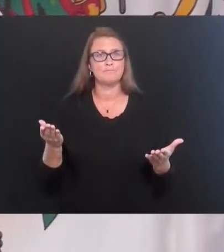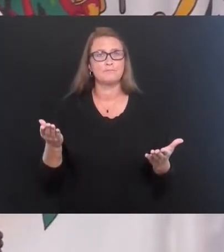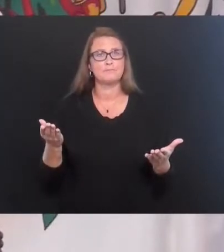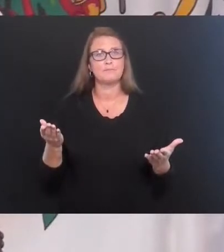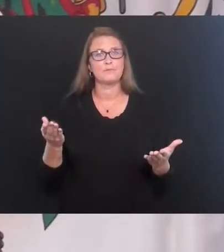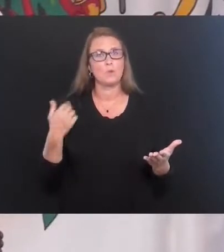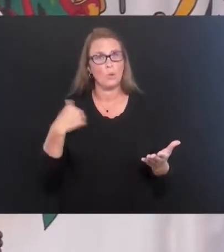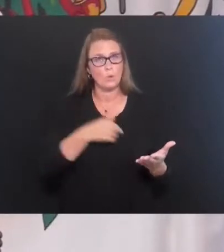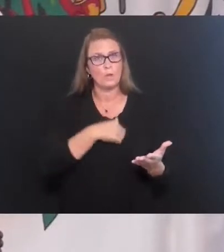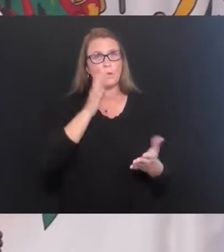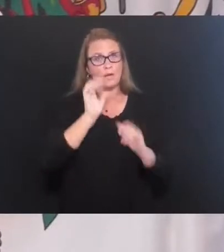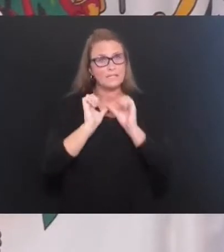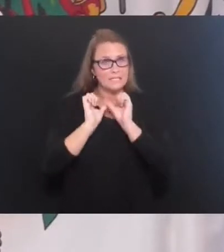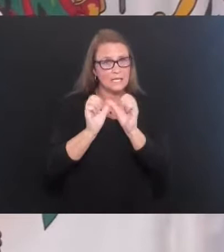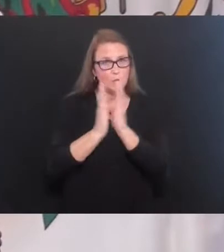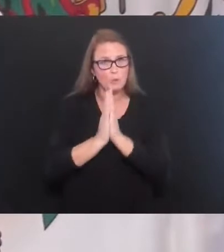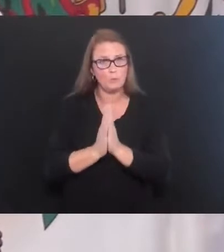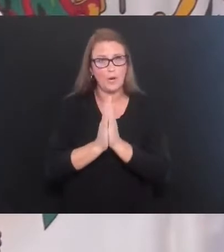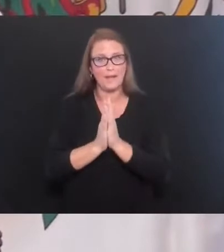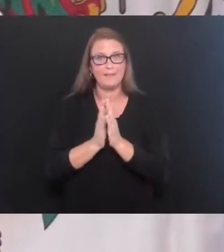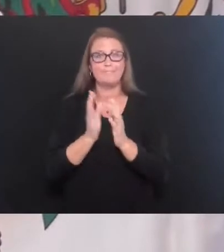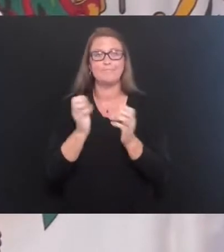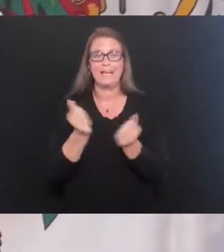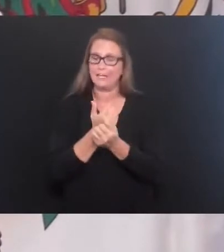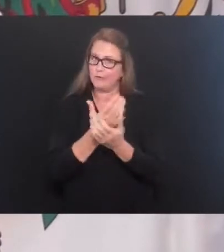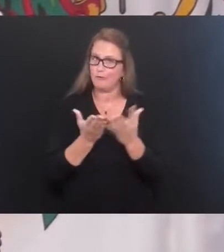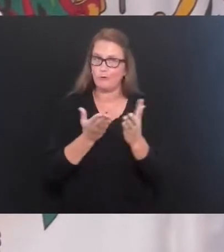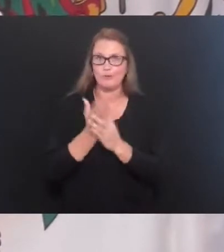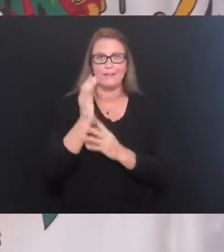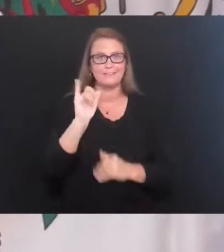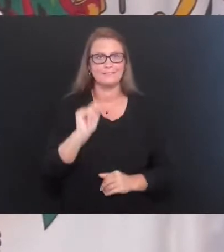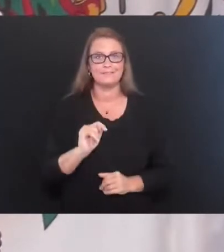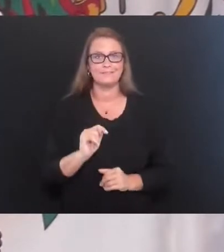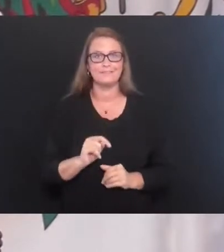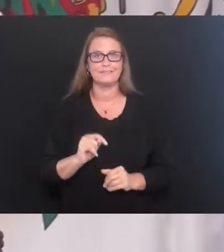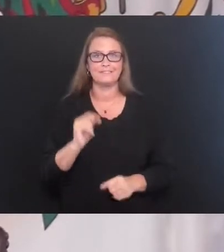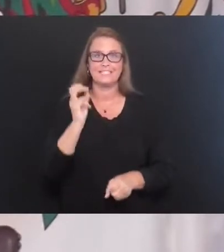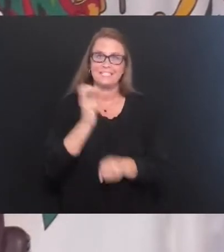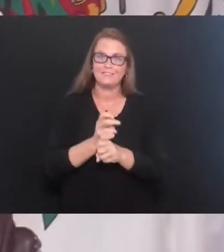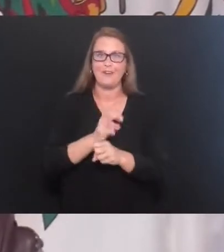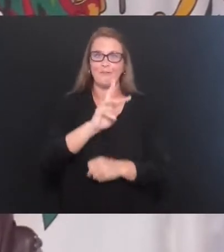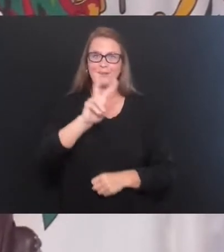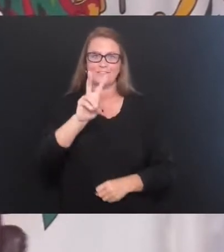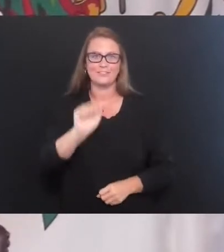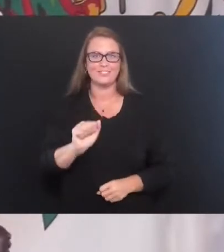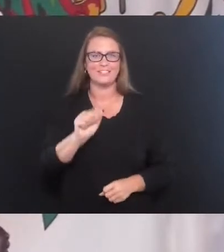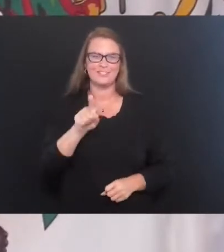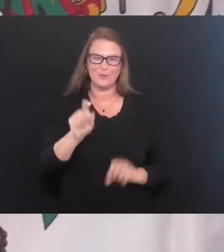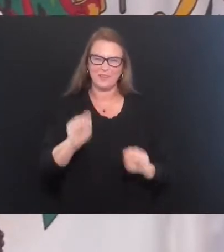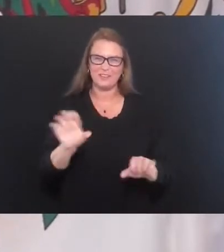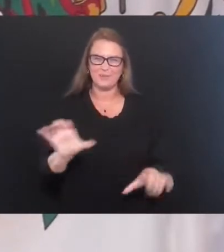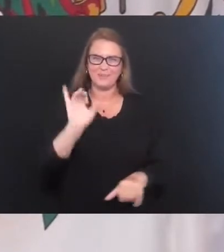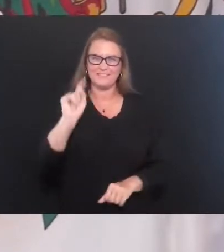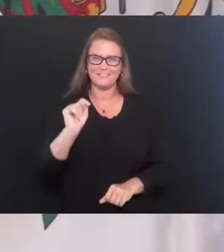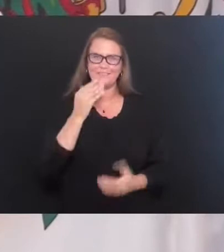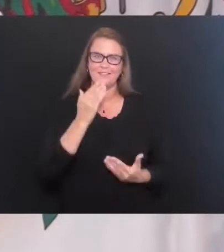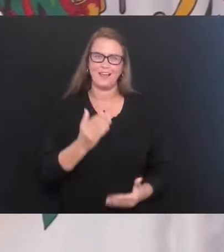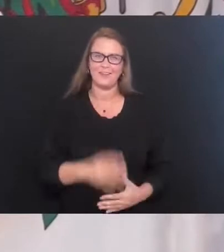we're going to keep praying and we're going to get through it. Be tough, West Virginia. You can do it. Thank you.